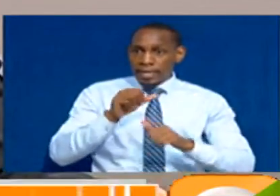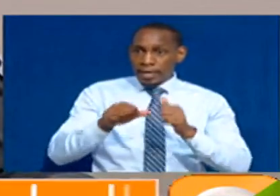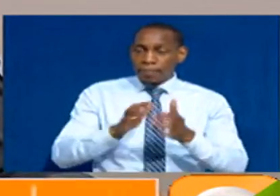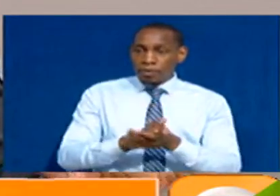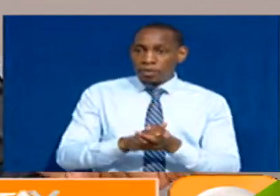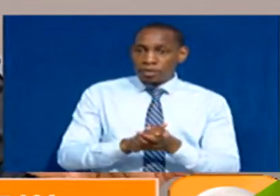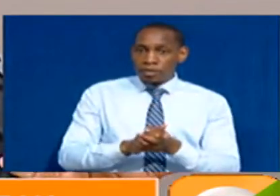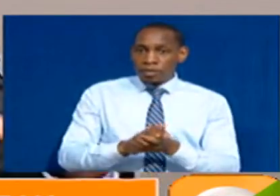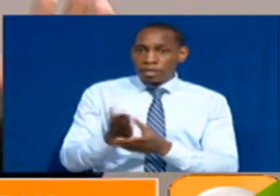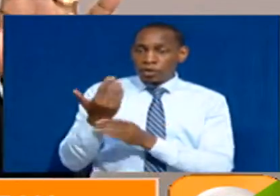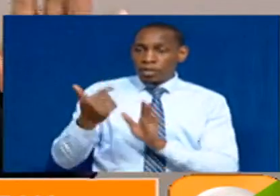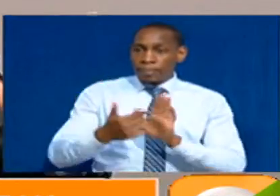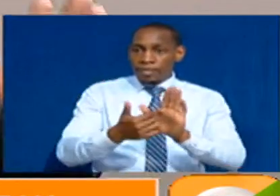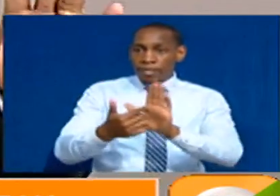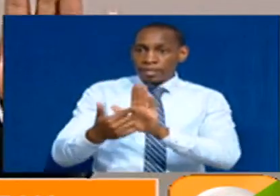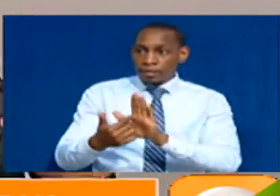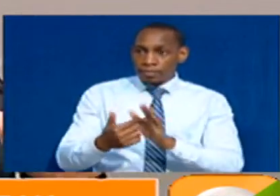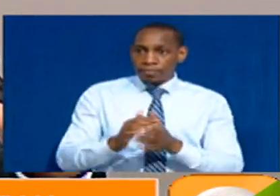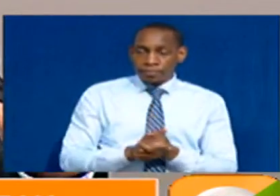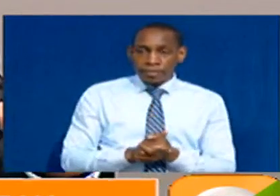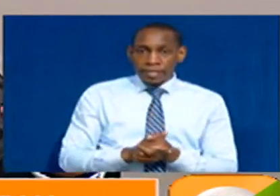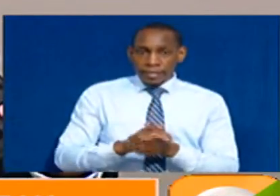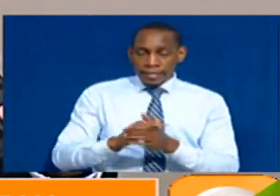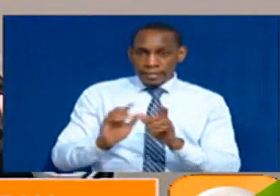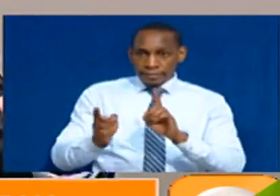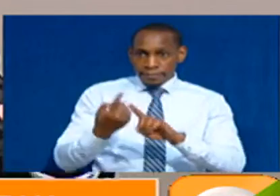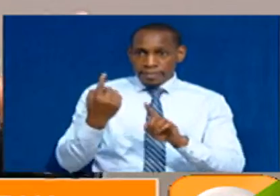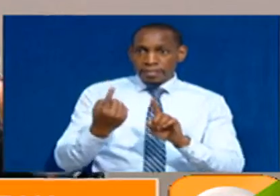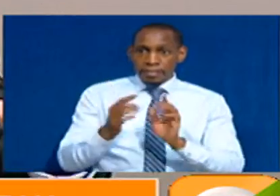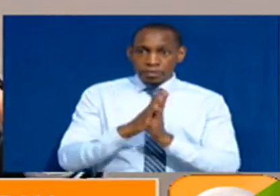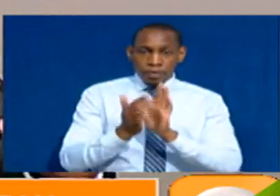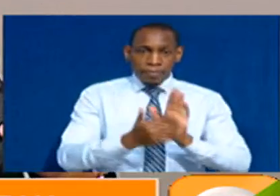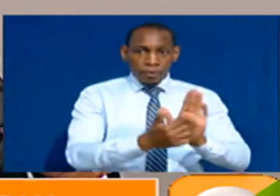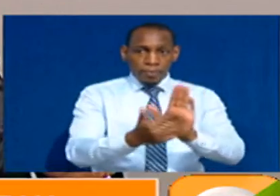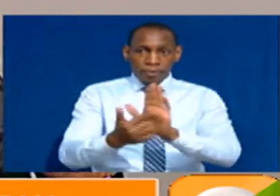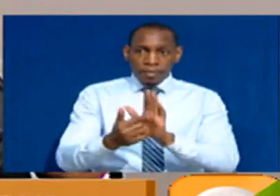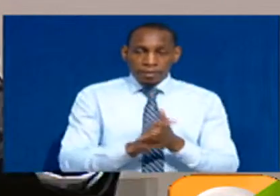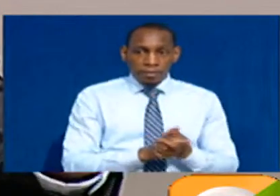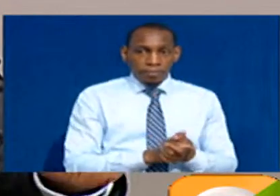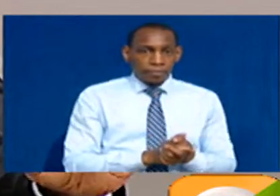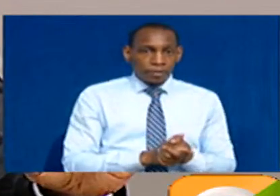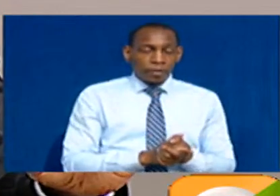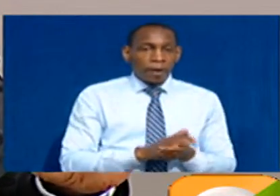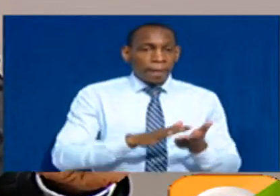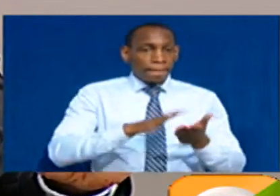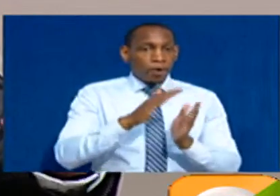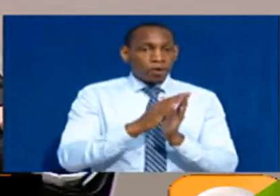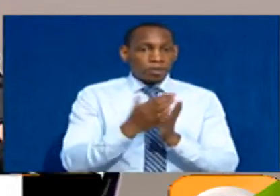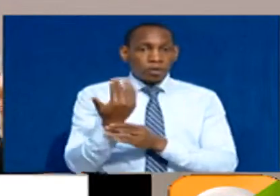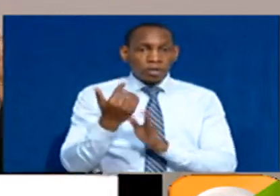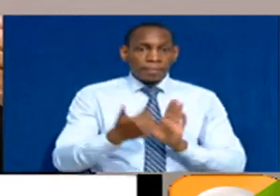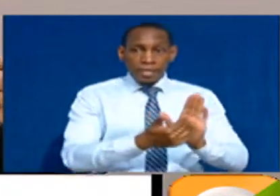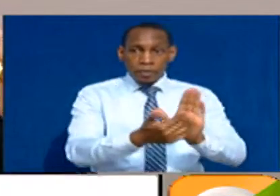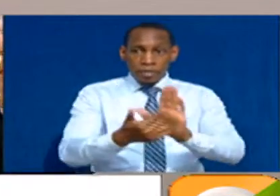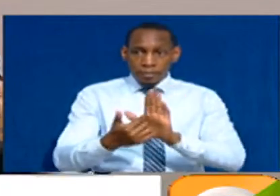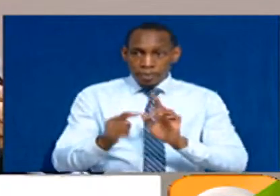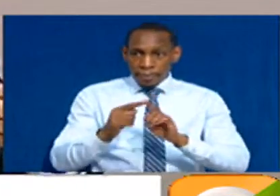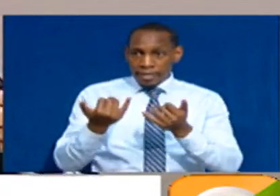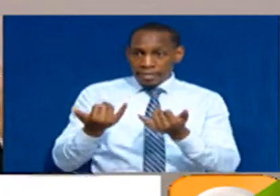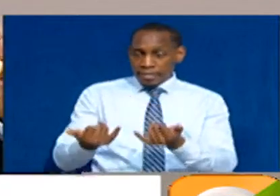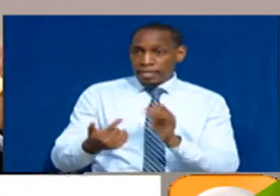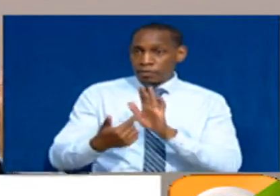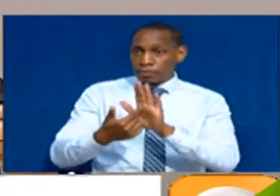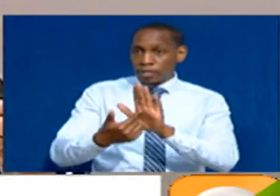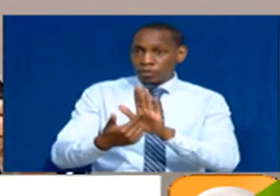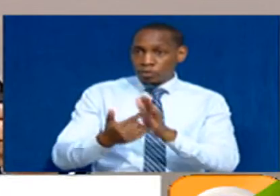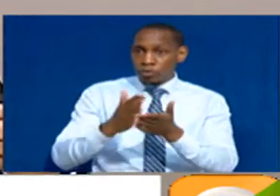Pandora leaks, that this is just the opening page. Yeah, I was going to ask you that. Is there more coming? There is more coming. It's only that now we are shocked